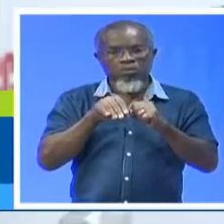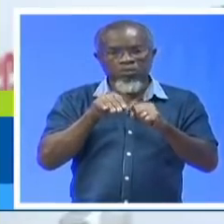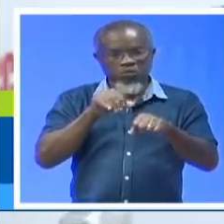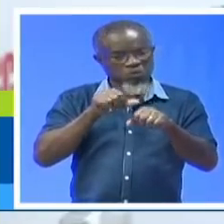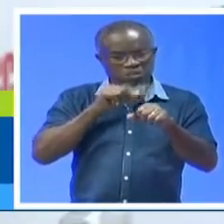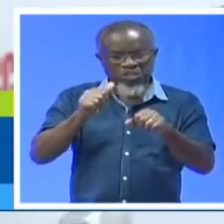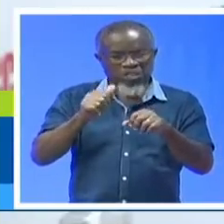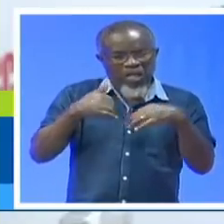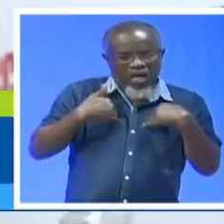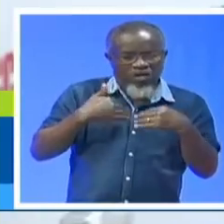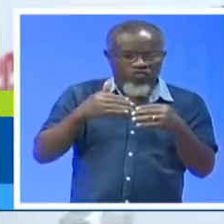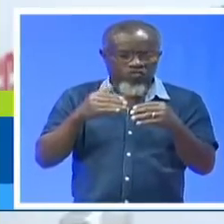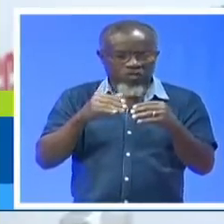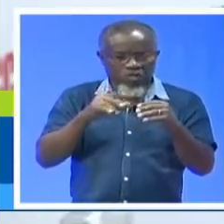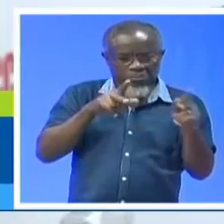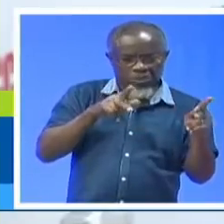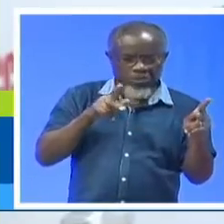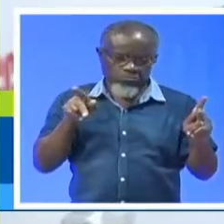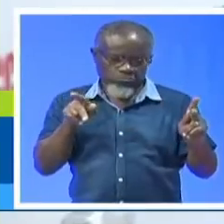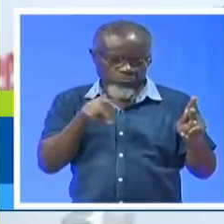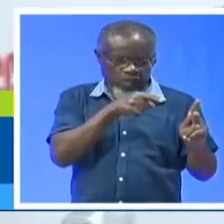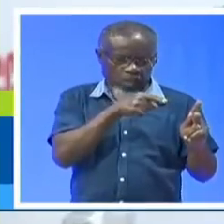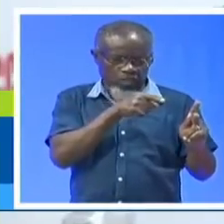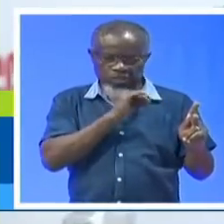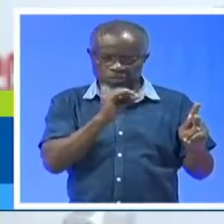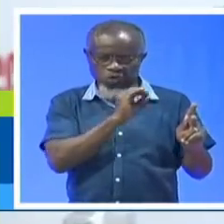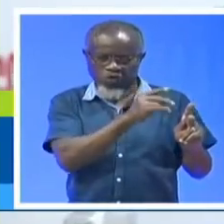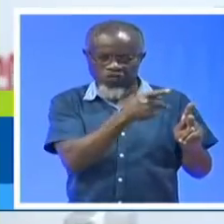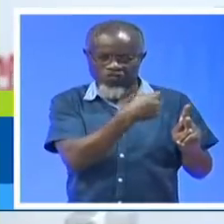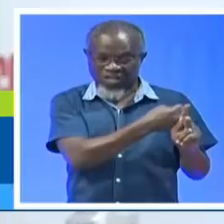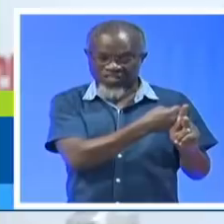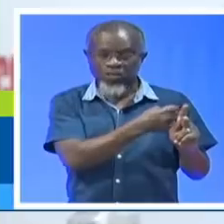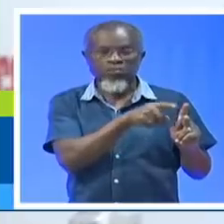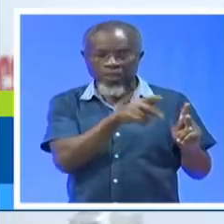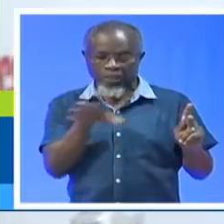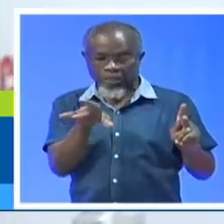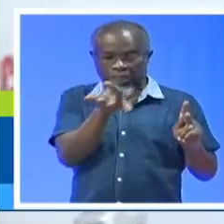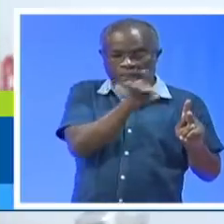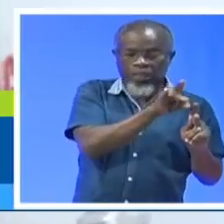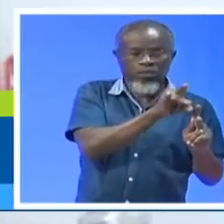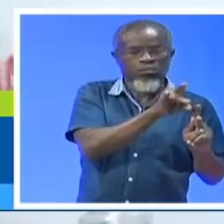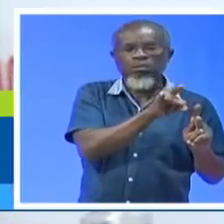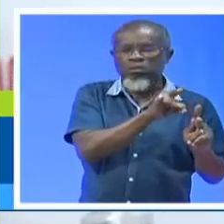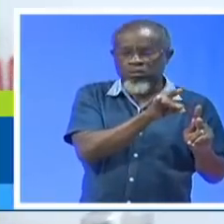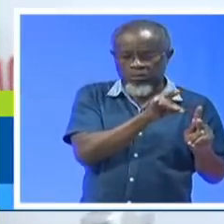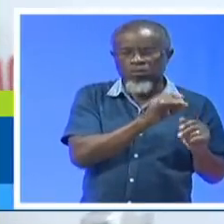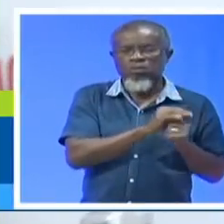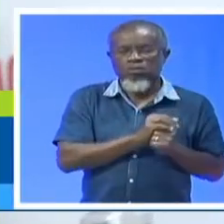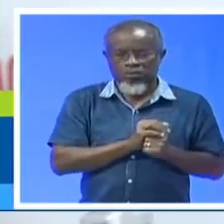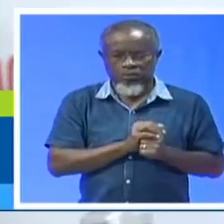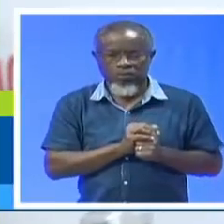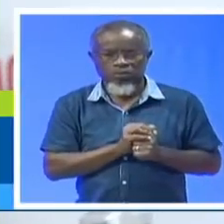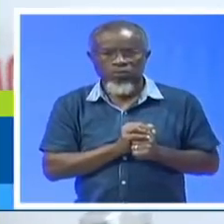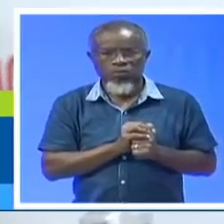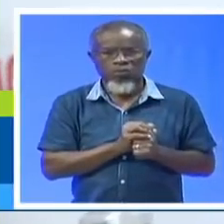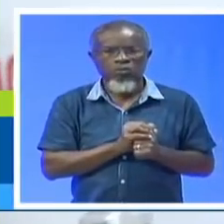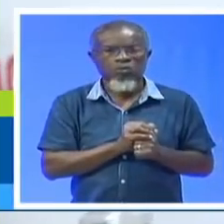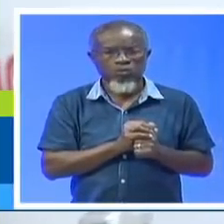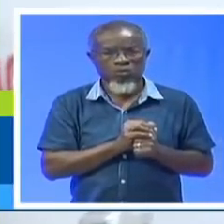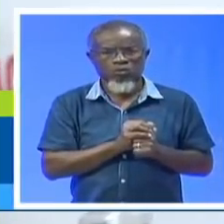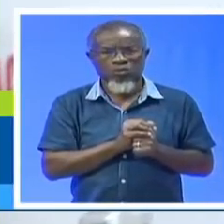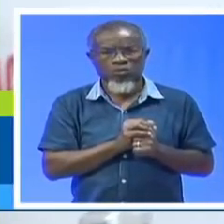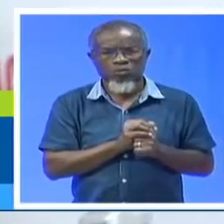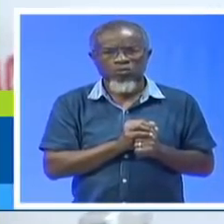to jump to, even if it enters the population. And that level of vaccination varies depending on how quickly